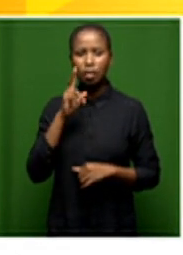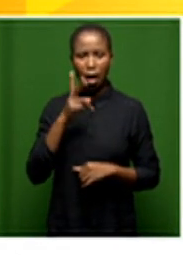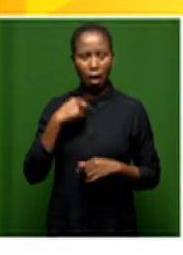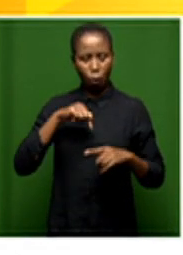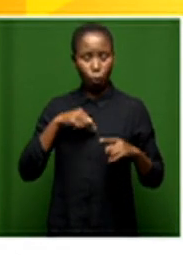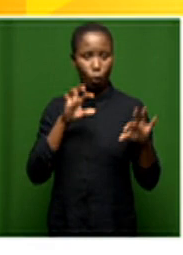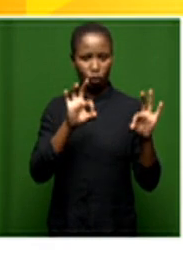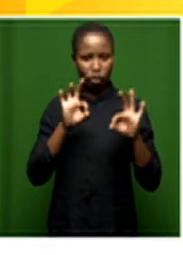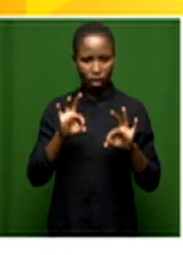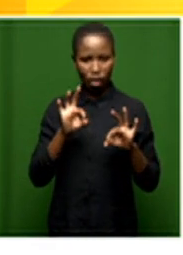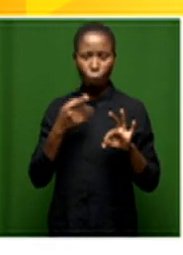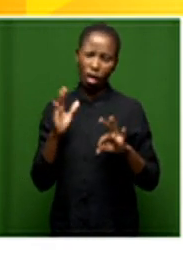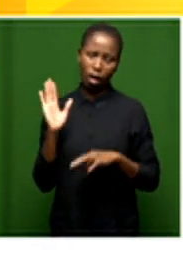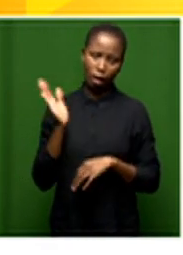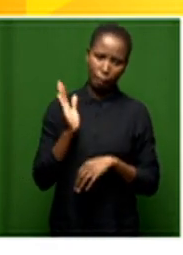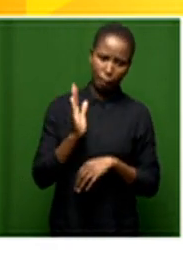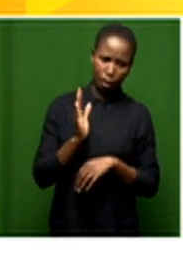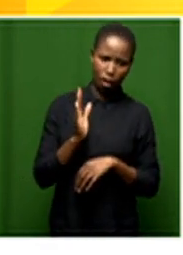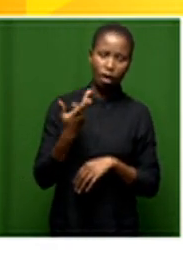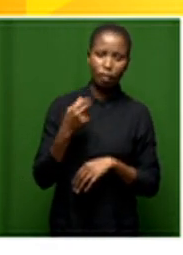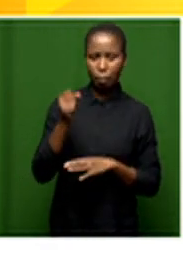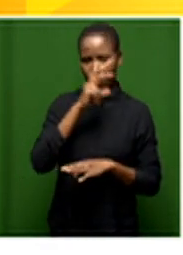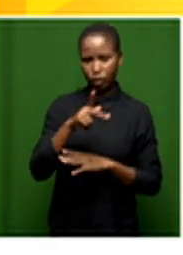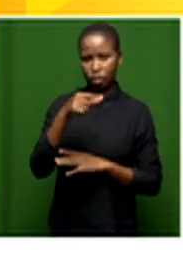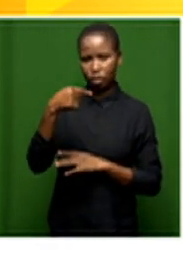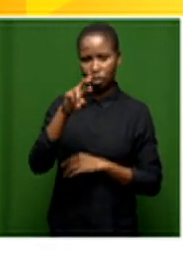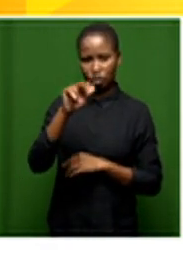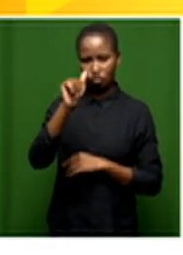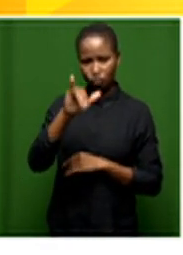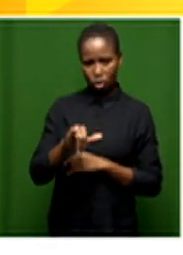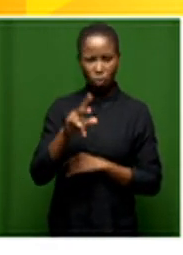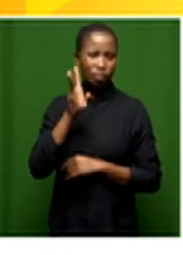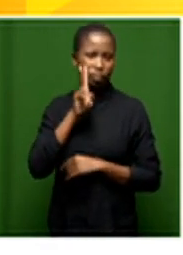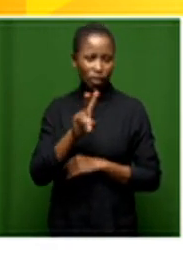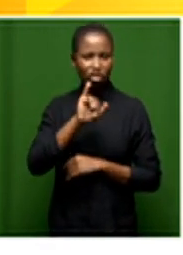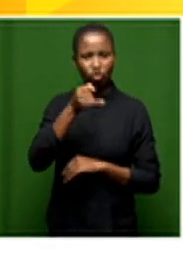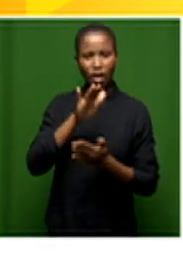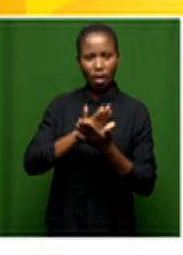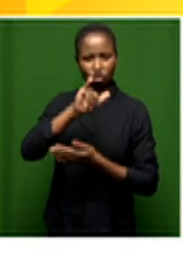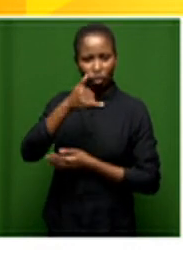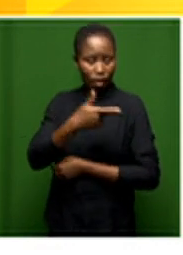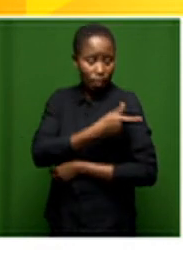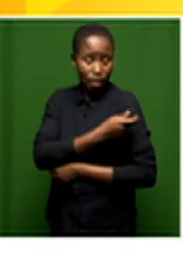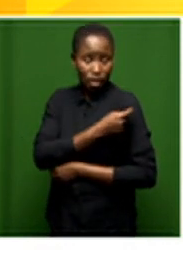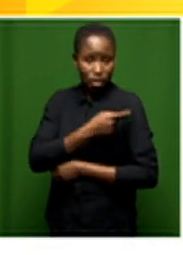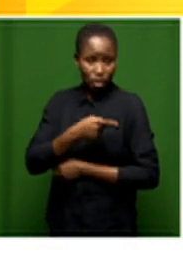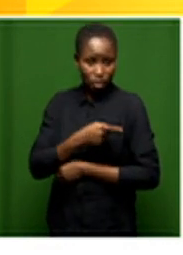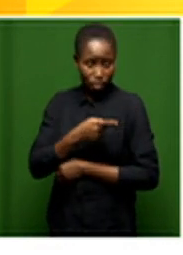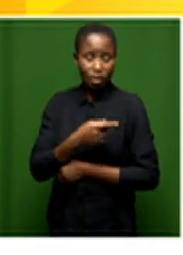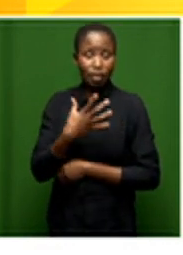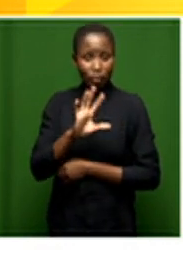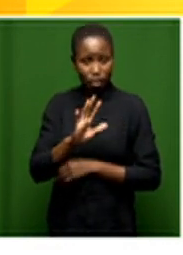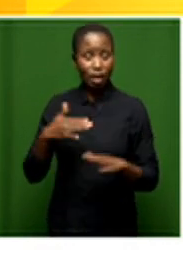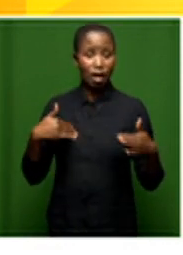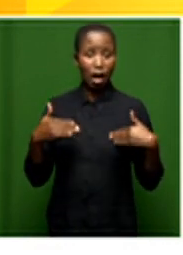is underway, Professor Gray, and we can see that this Johnson & Johnson vaccine that obviously has been administered